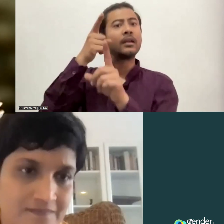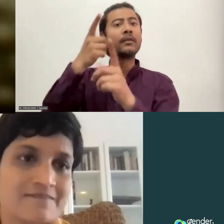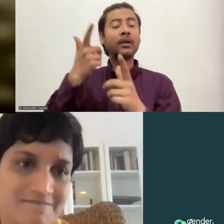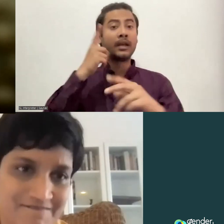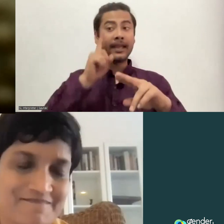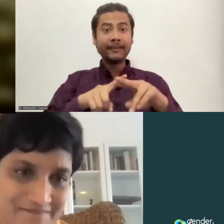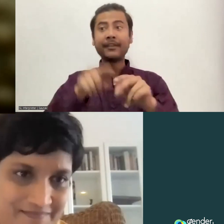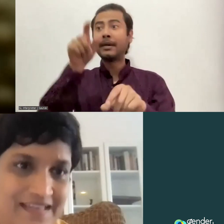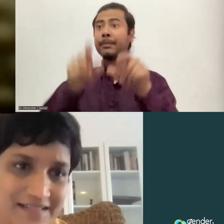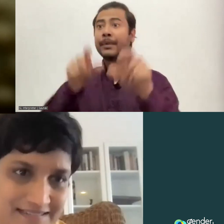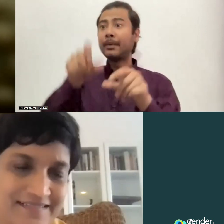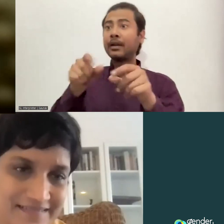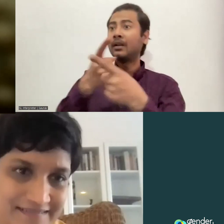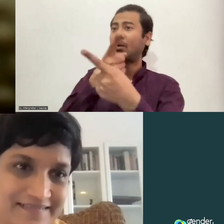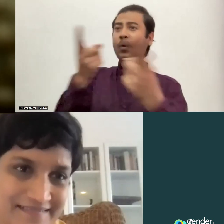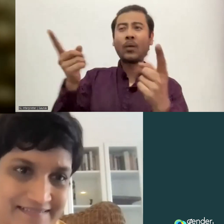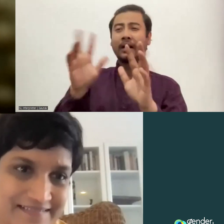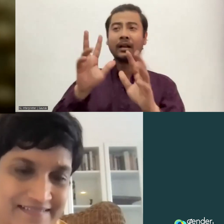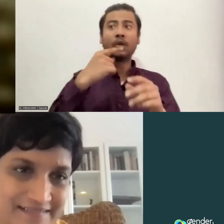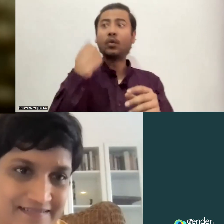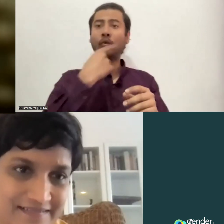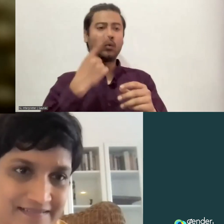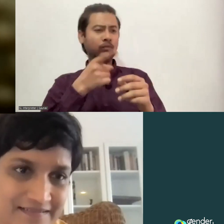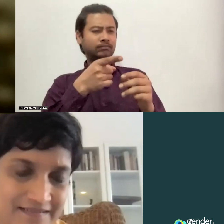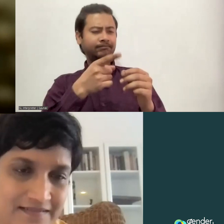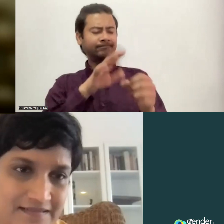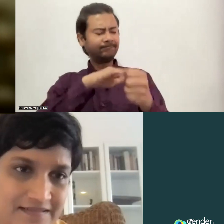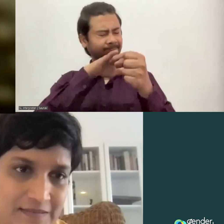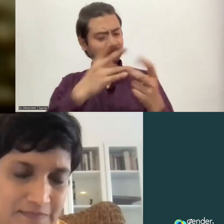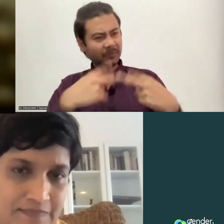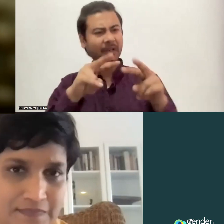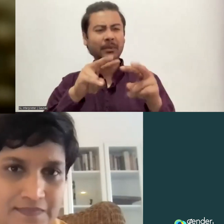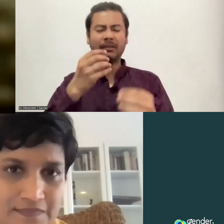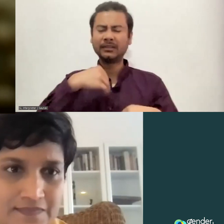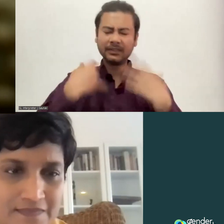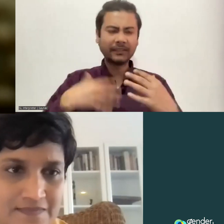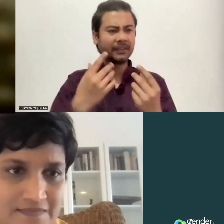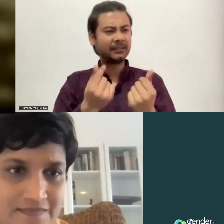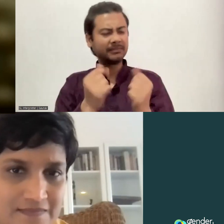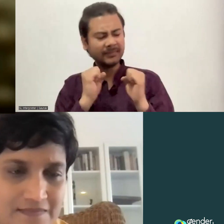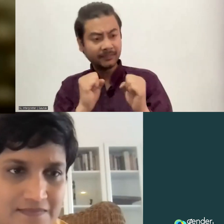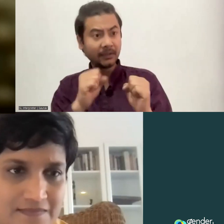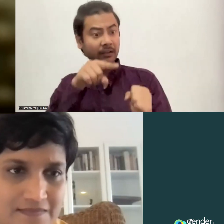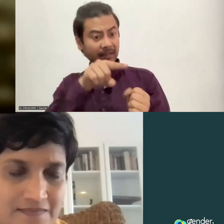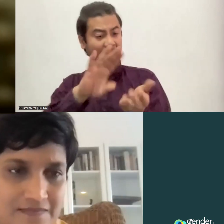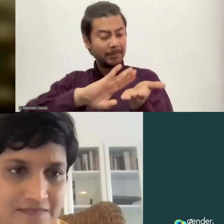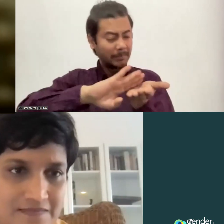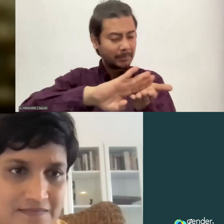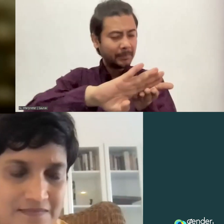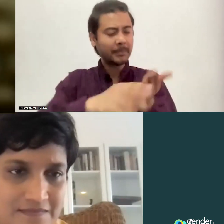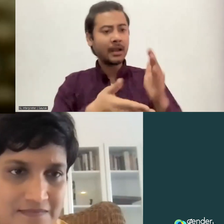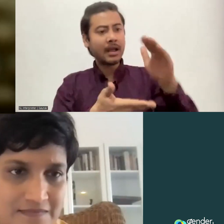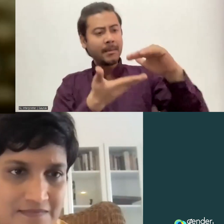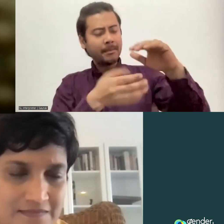problem more holistically, right? That's fundamental to how we all kind of function, I think. How is this